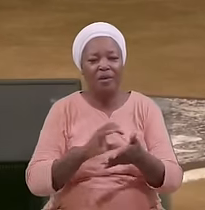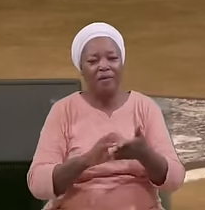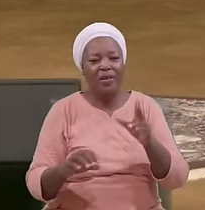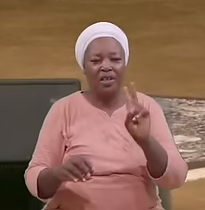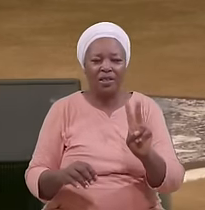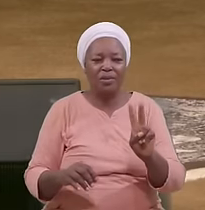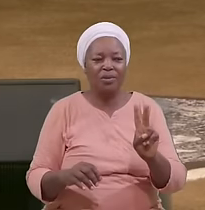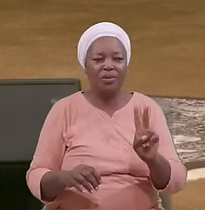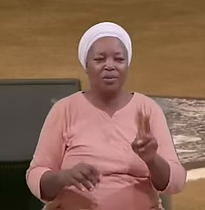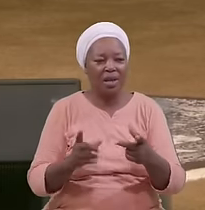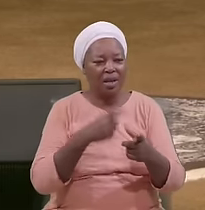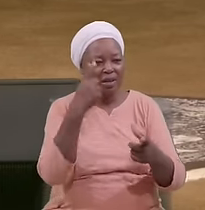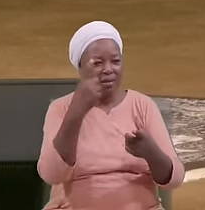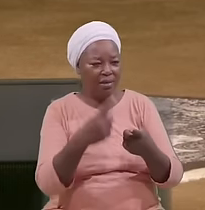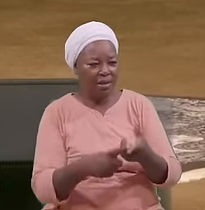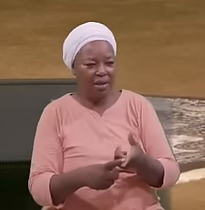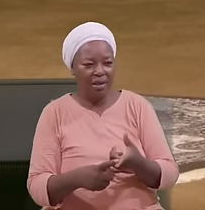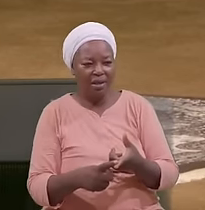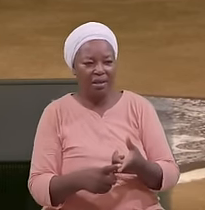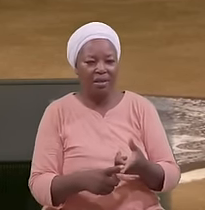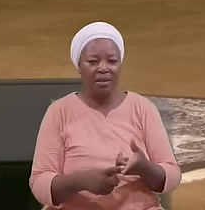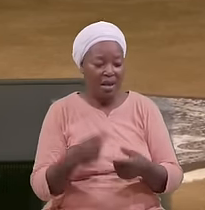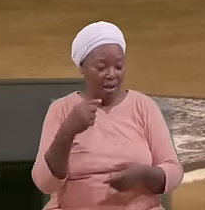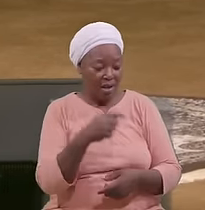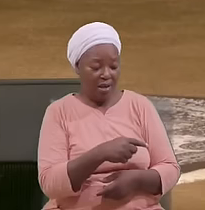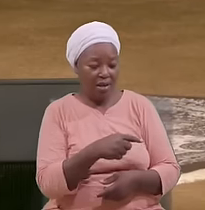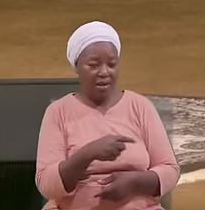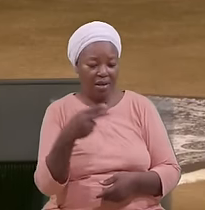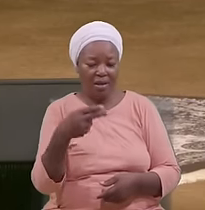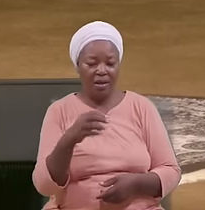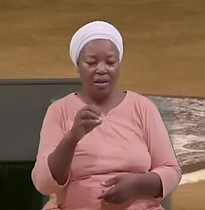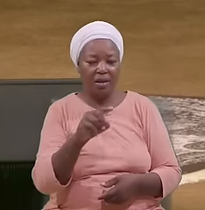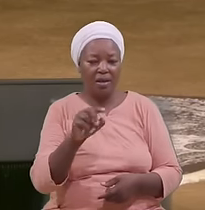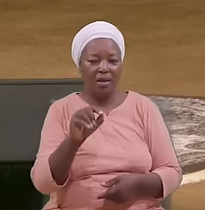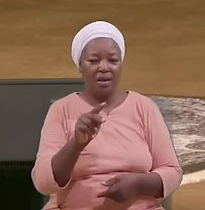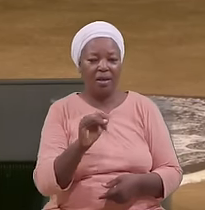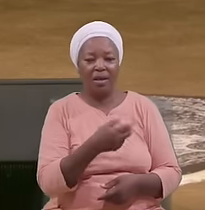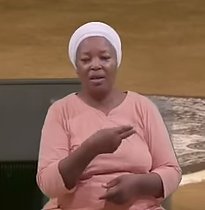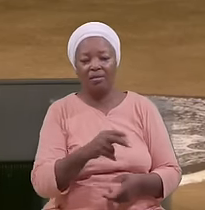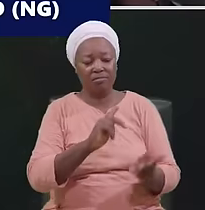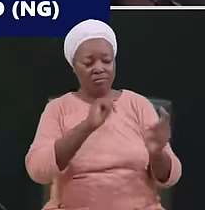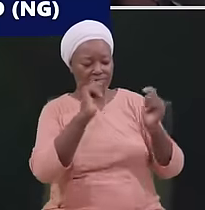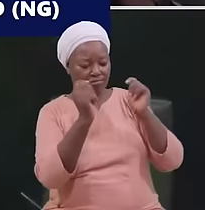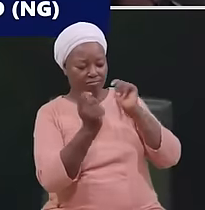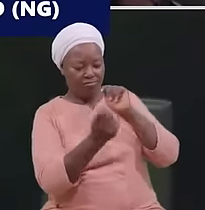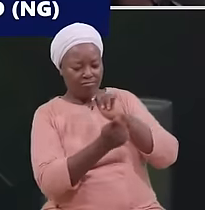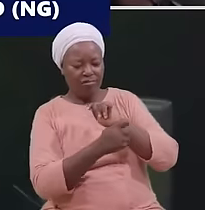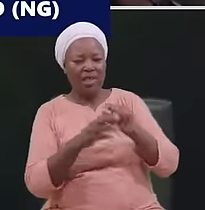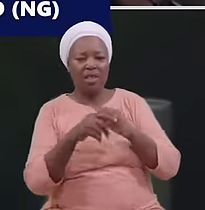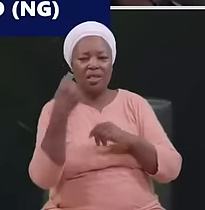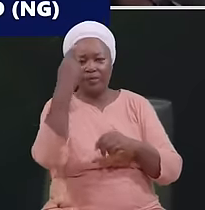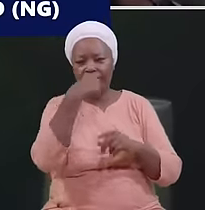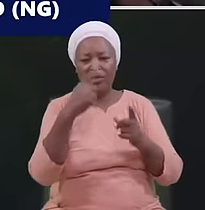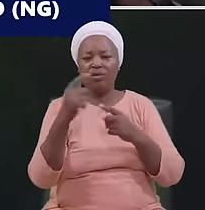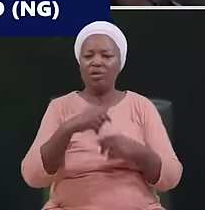in verse 2, then he turned his face to the wall.